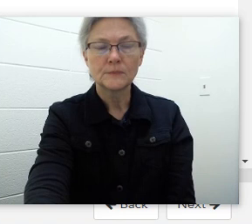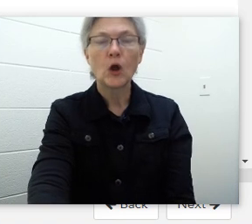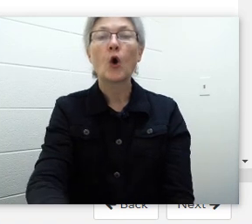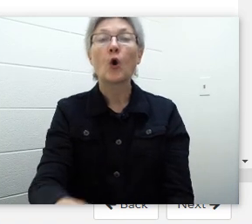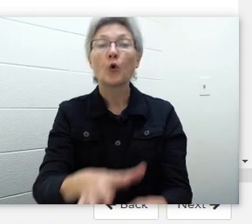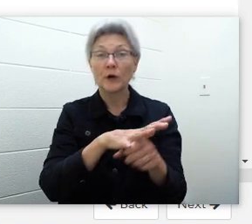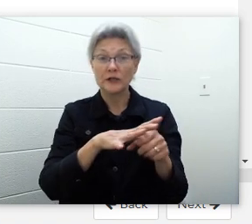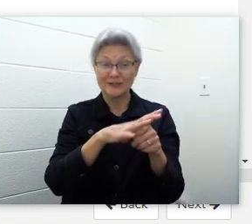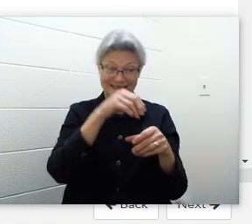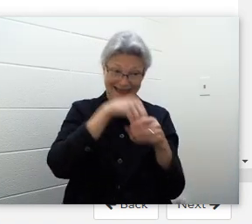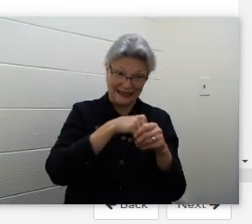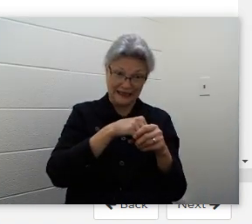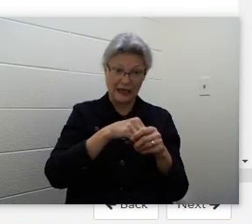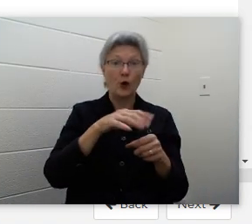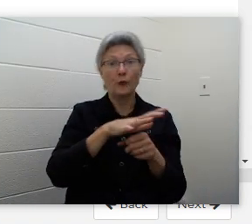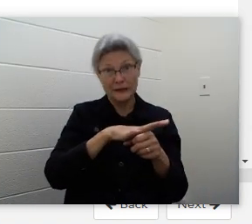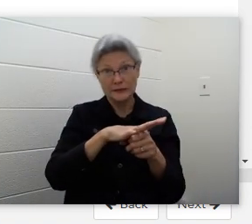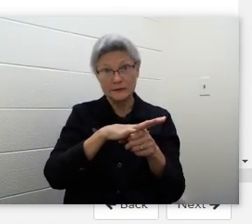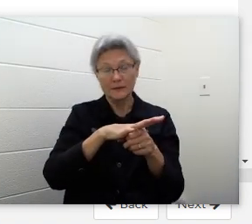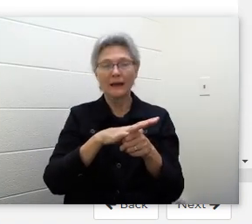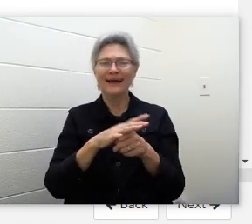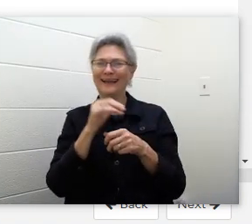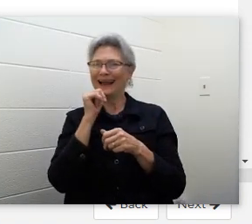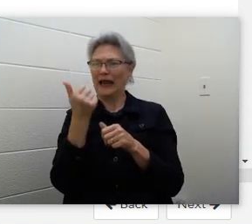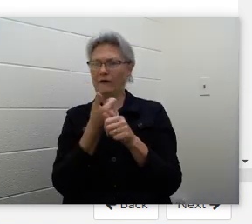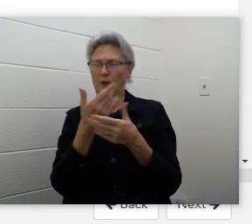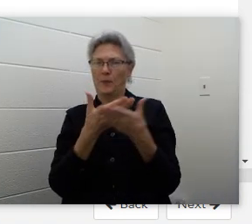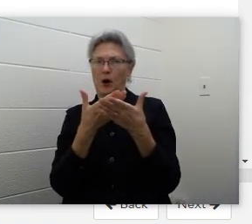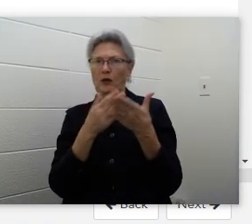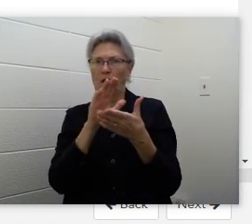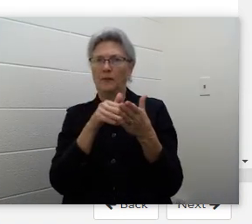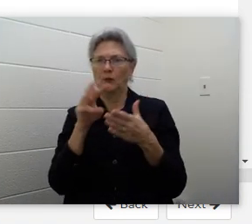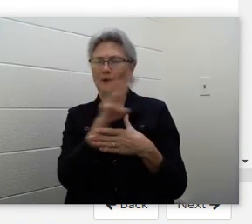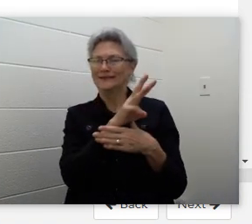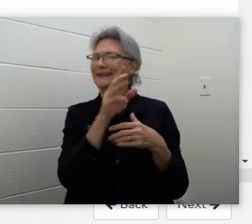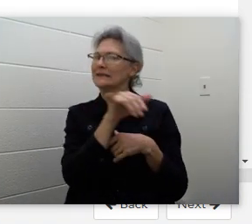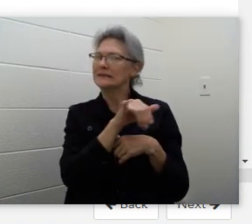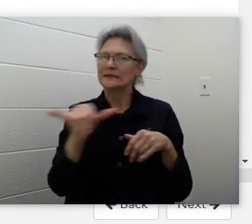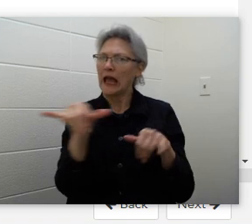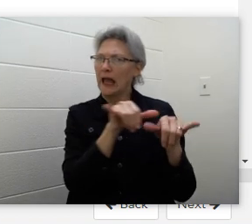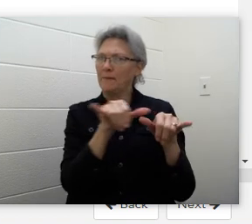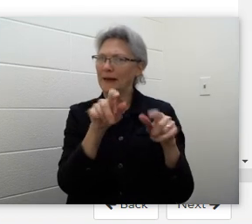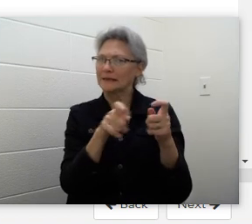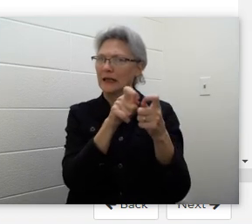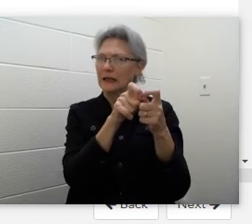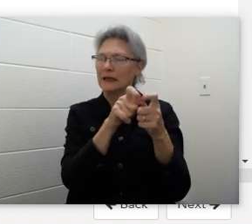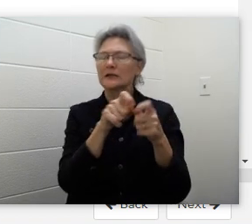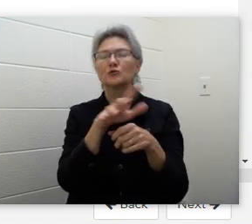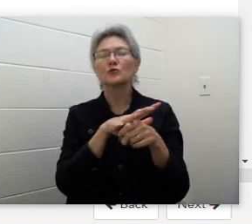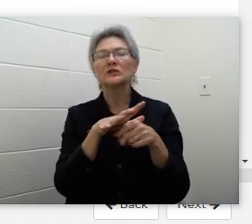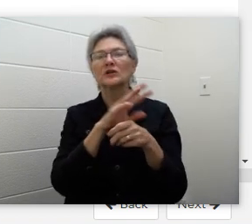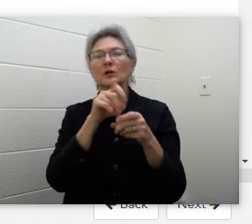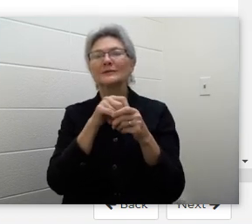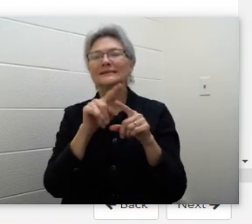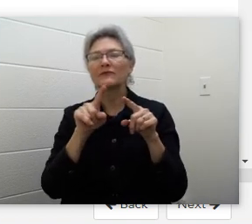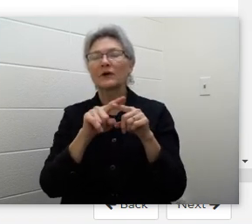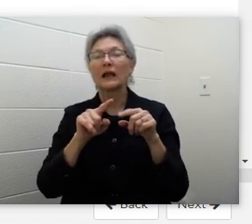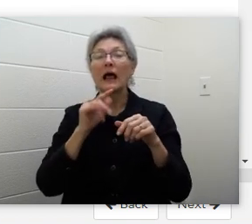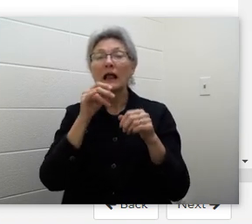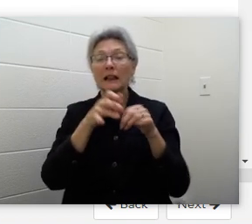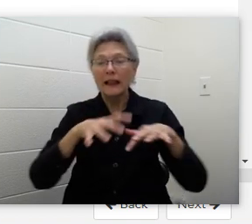Regions within a region. Not every part of the Midwest is the same. Because the region includes different landforms